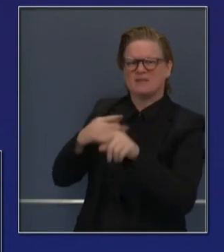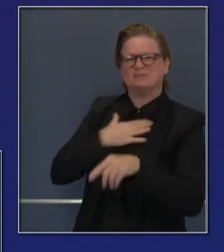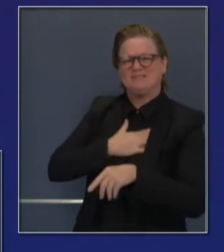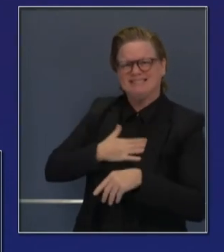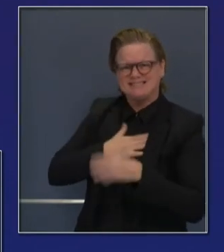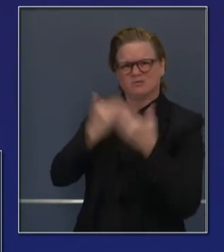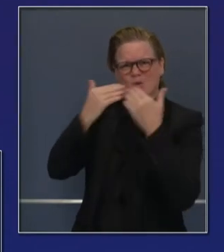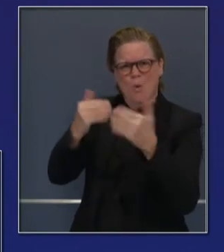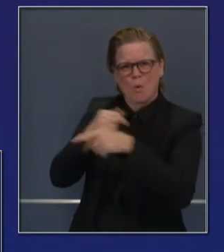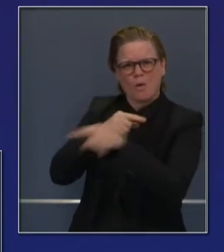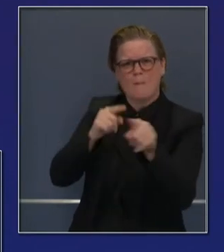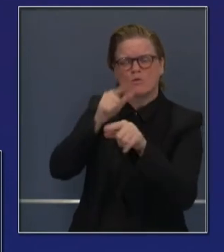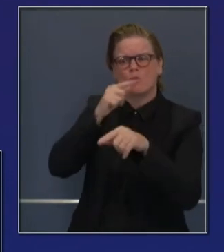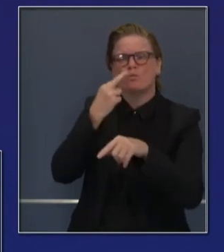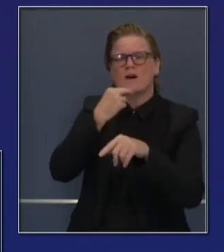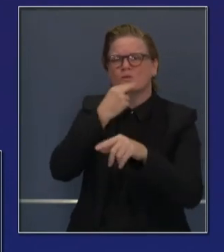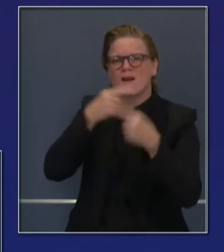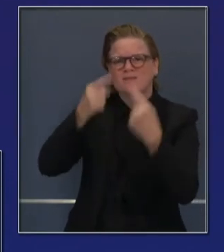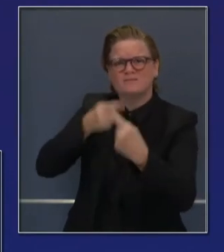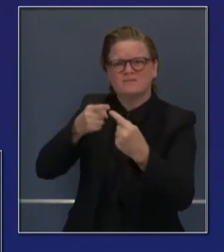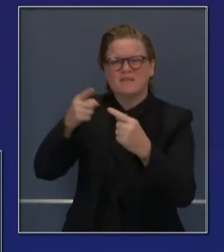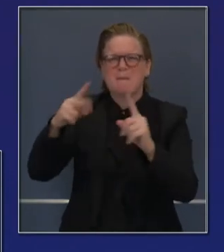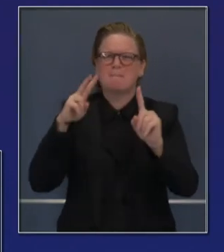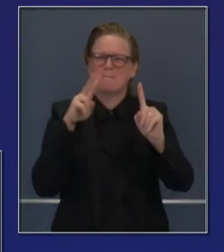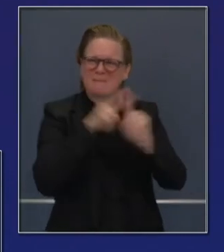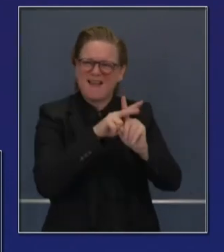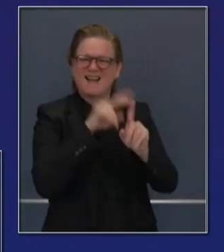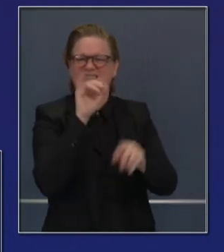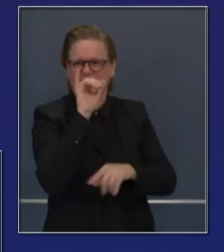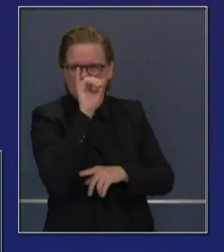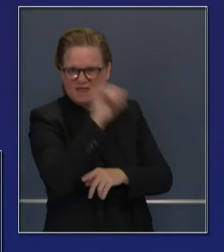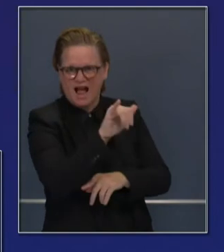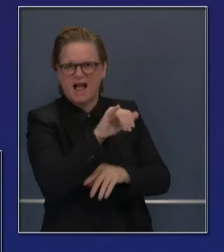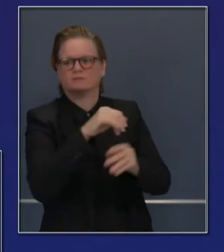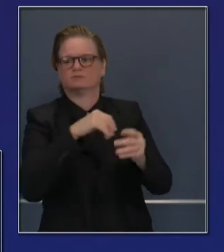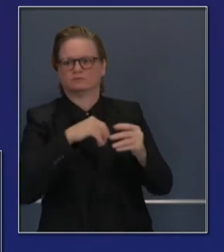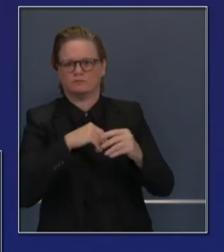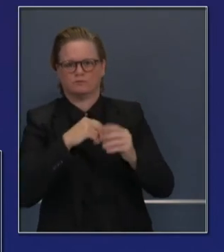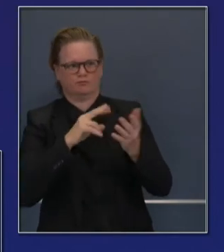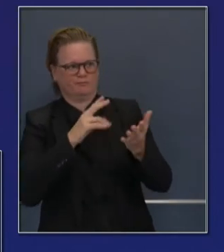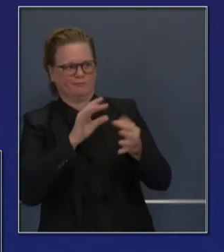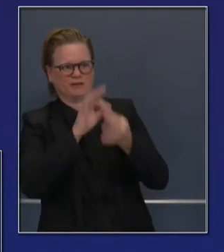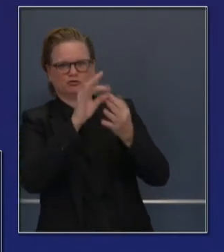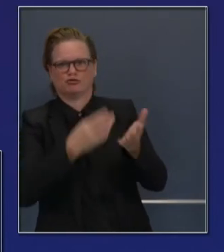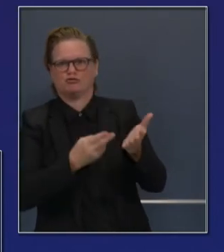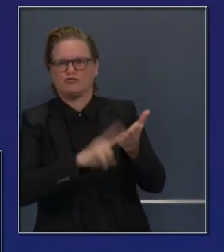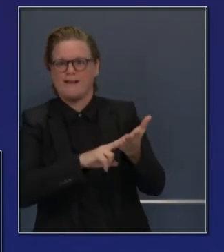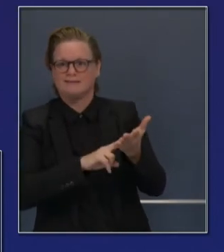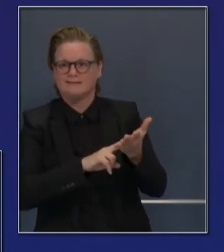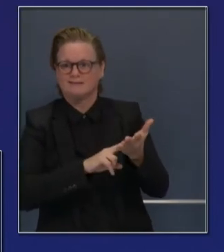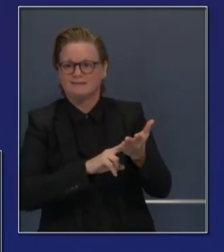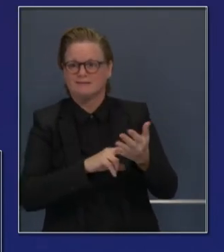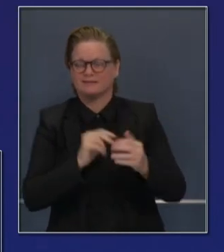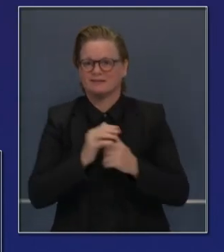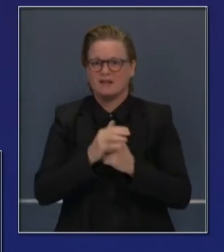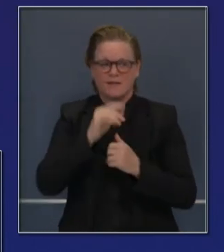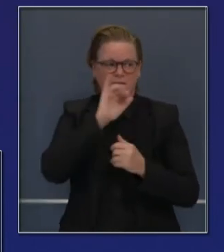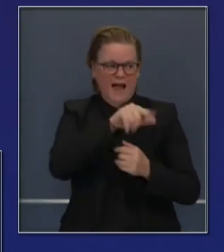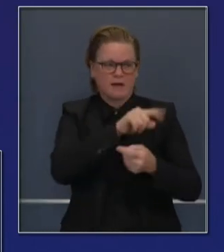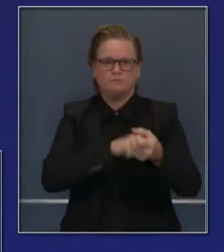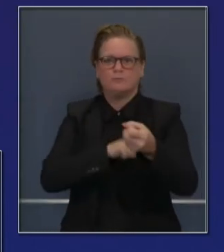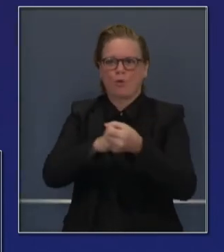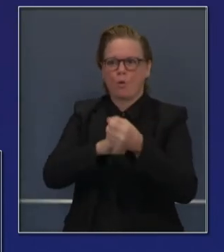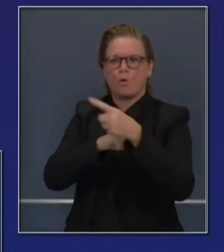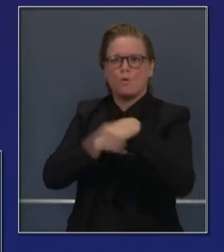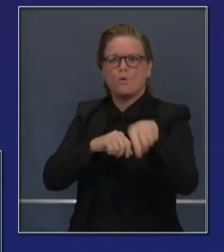This program supports counties to provide 75% reimbursement. The state provides additional reimbursements to the county,